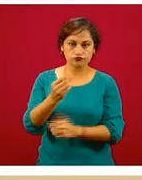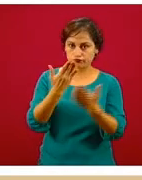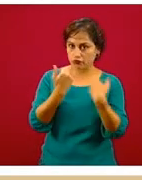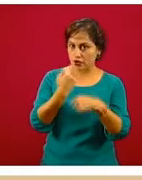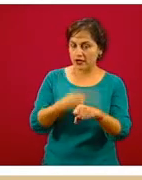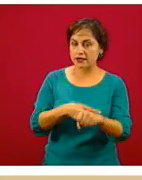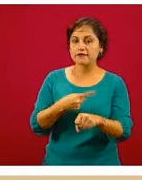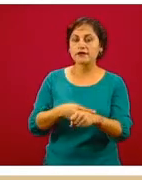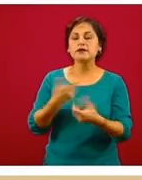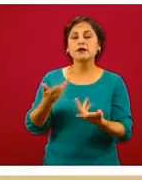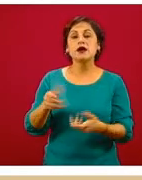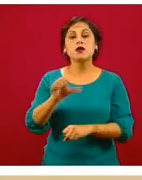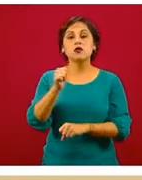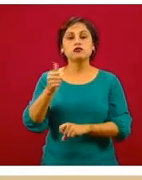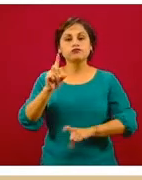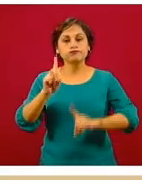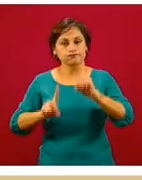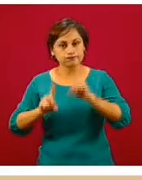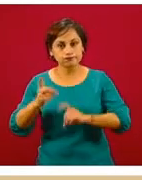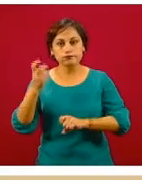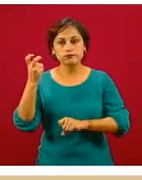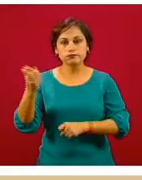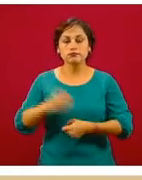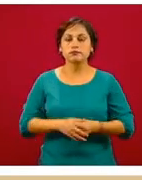new cases are added as suspect cases.